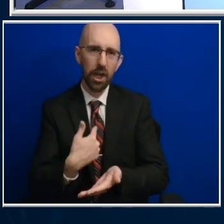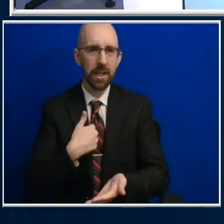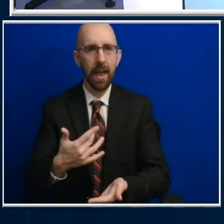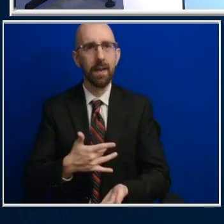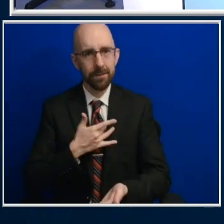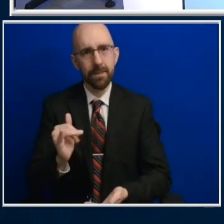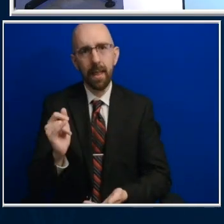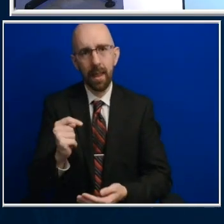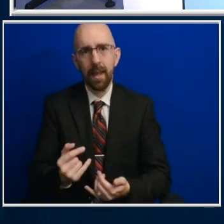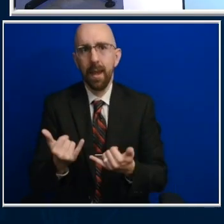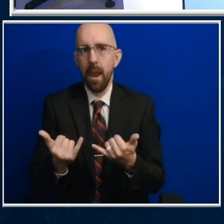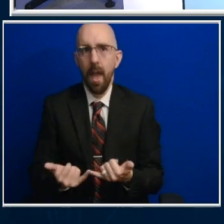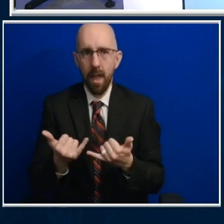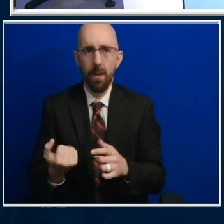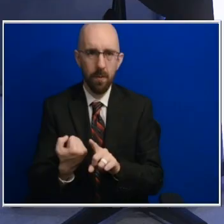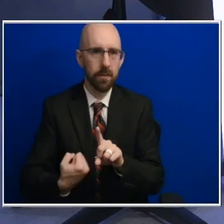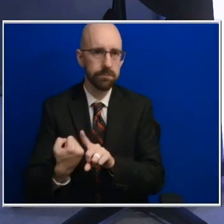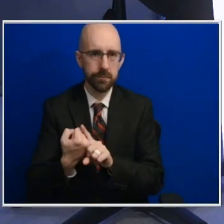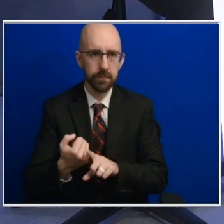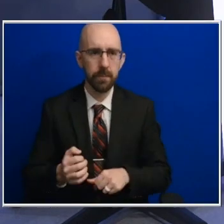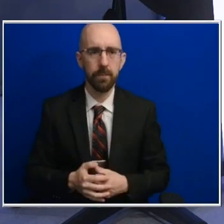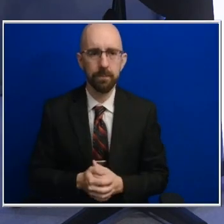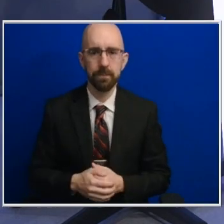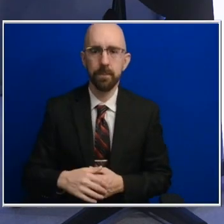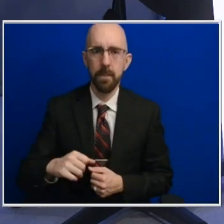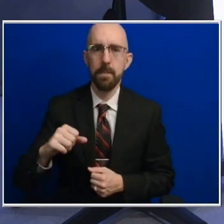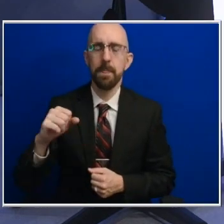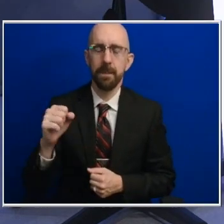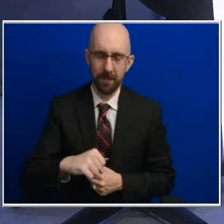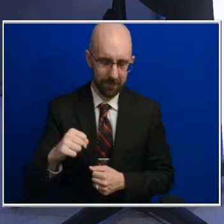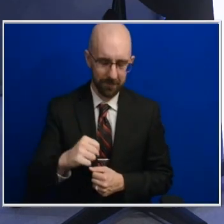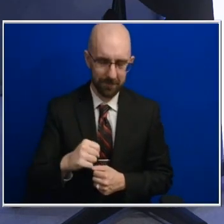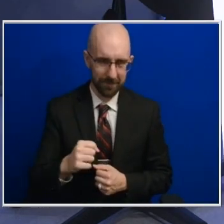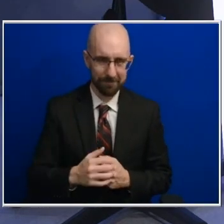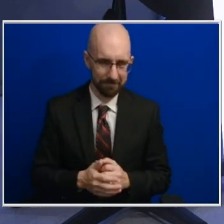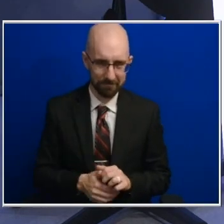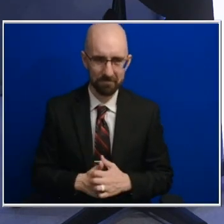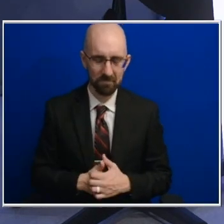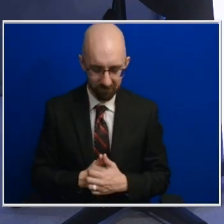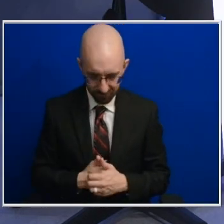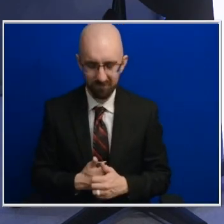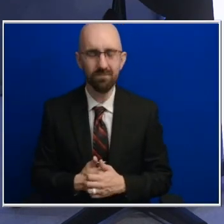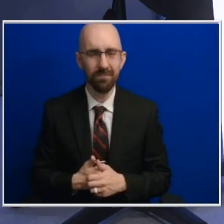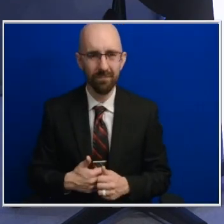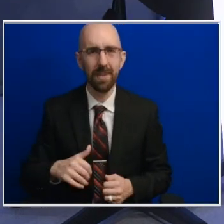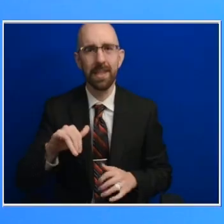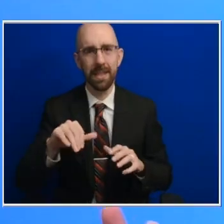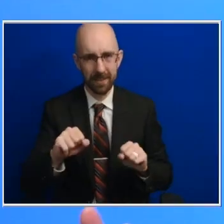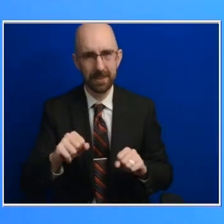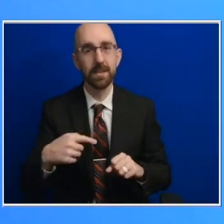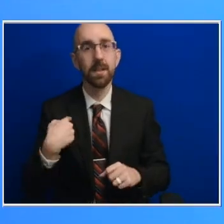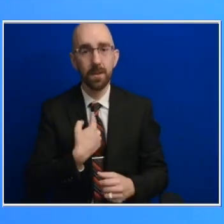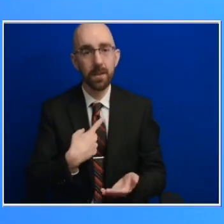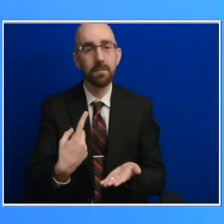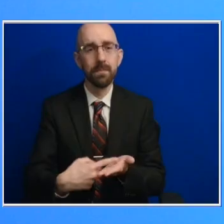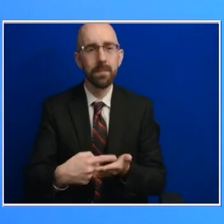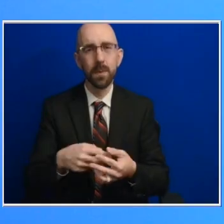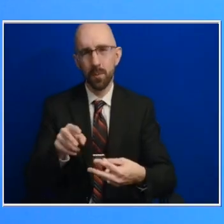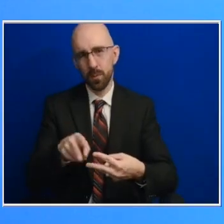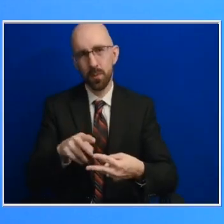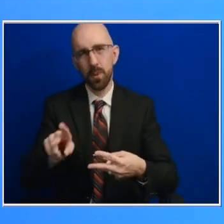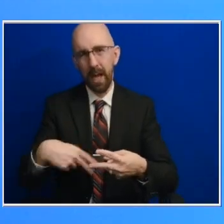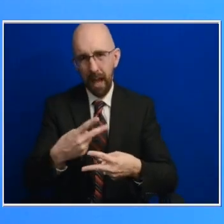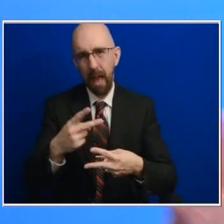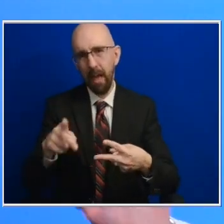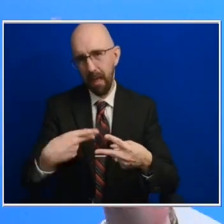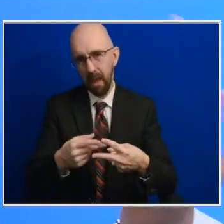now. Yes. Yeah. Yes. Now, when we talk about, there's two different kinds of metabolism, I